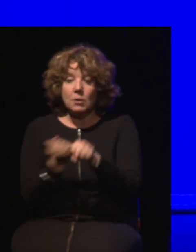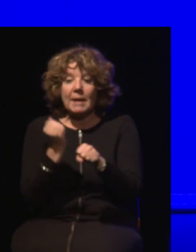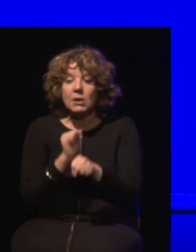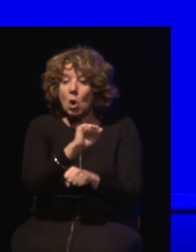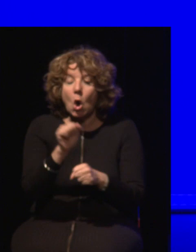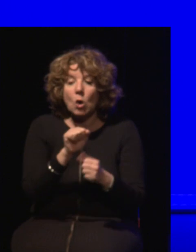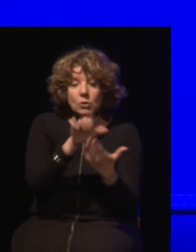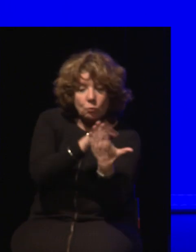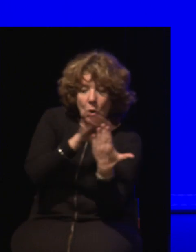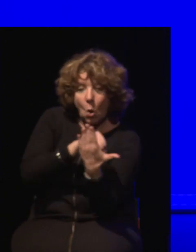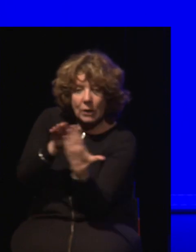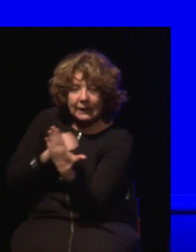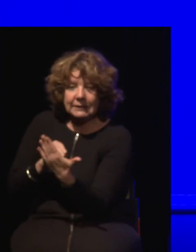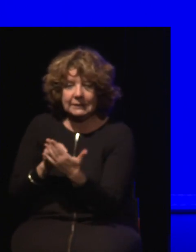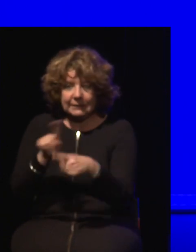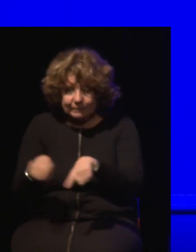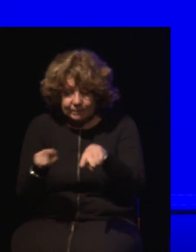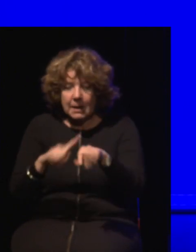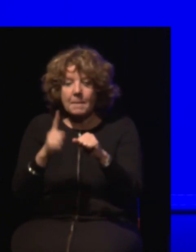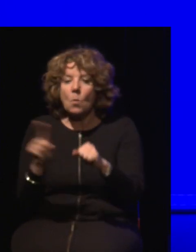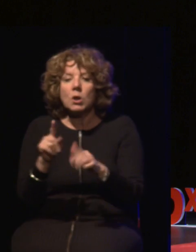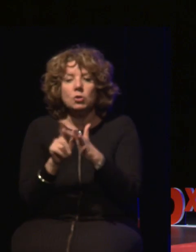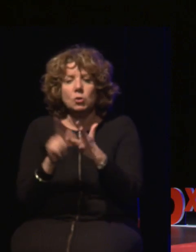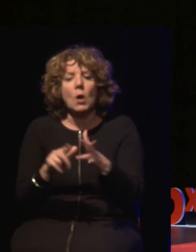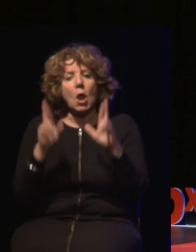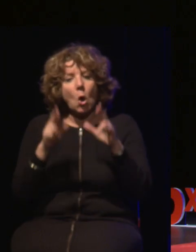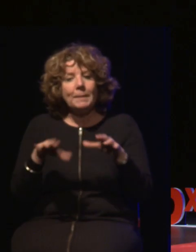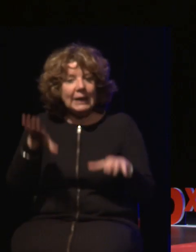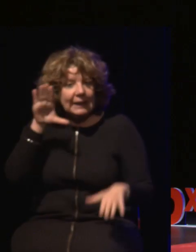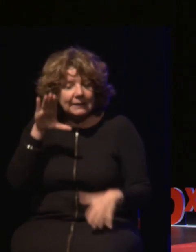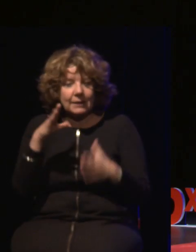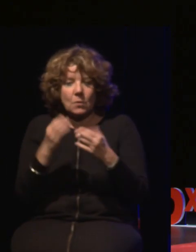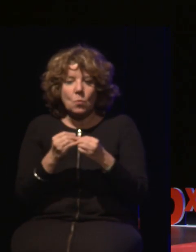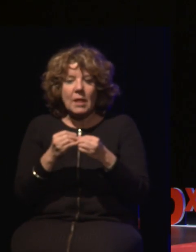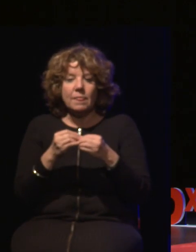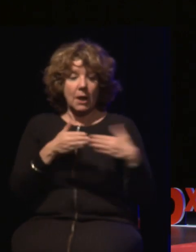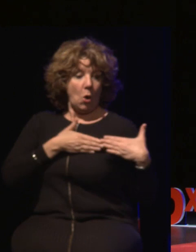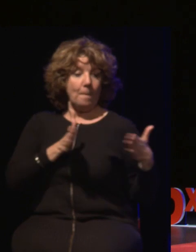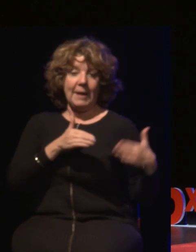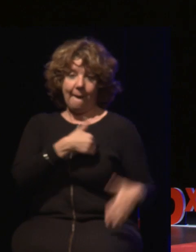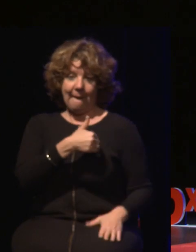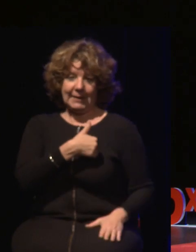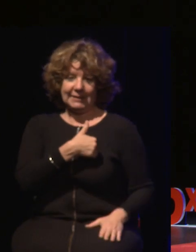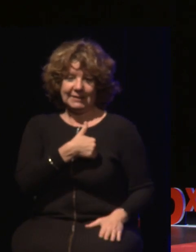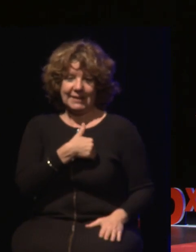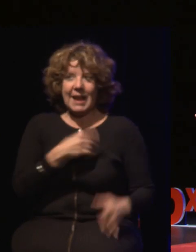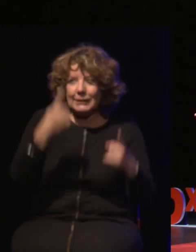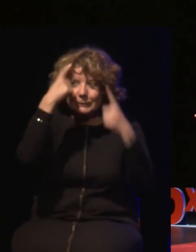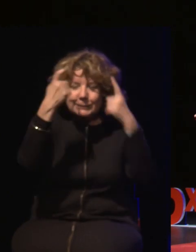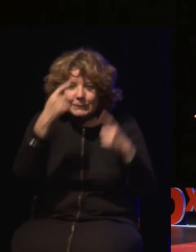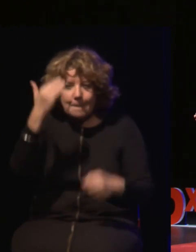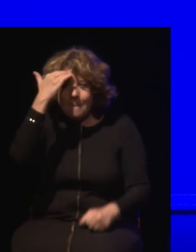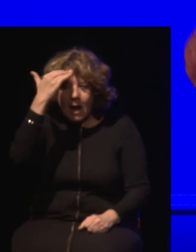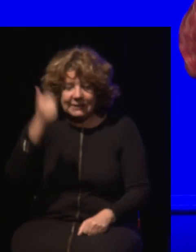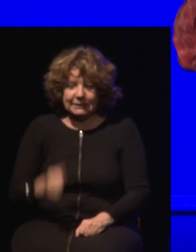and others, you'd like to make your own sound recordings. But whatever you do, I hope you listen with an open